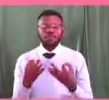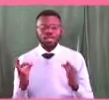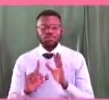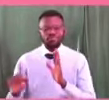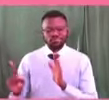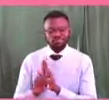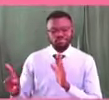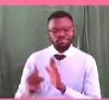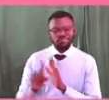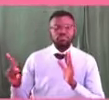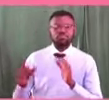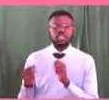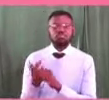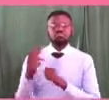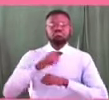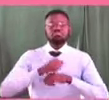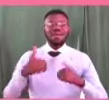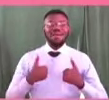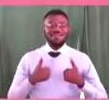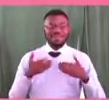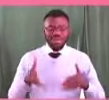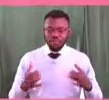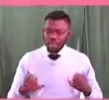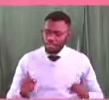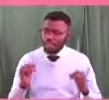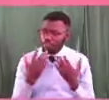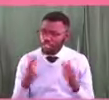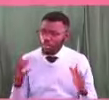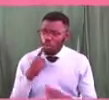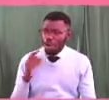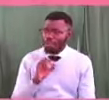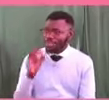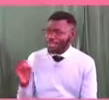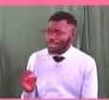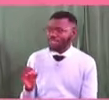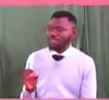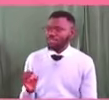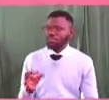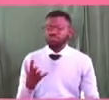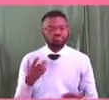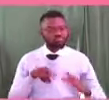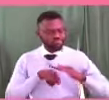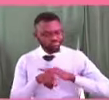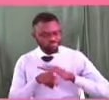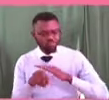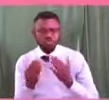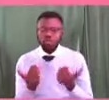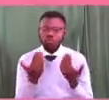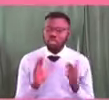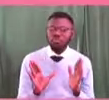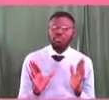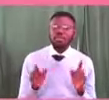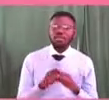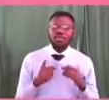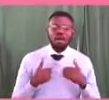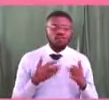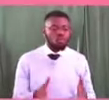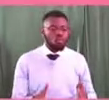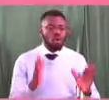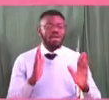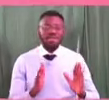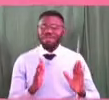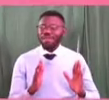it. We have now implemented 100% transition and established a pathway framework to